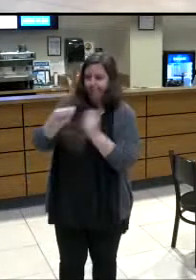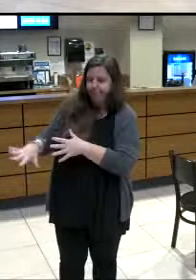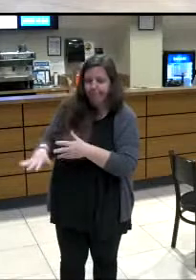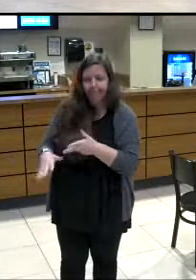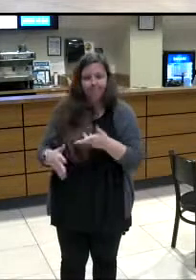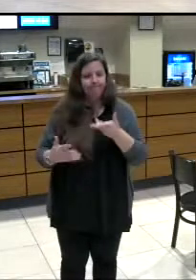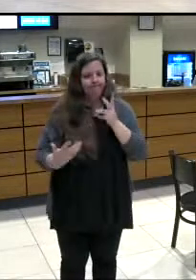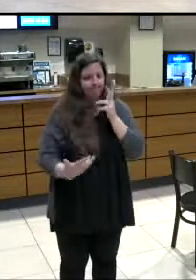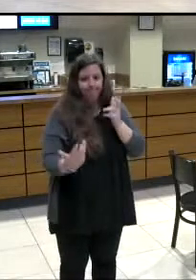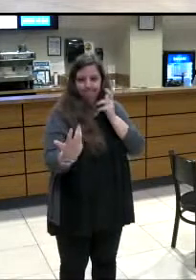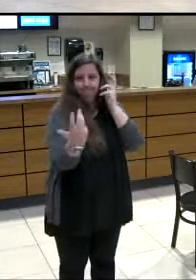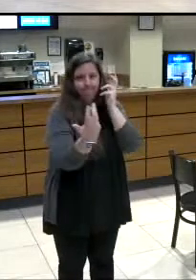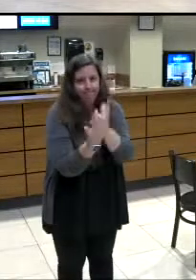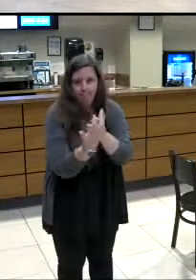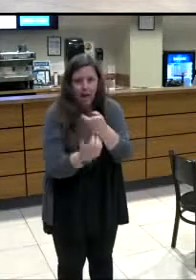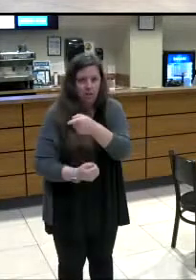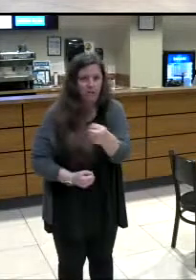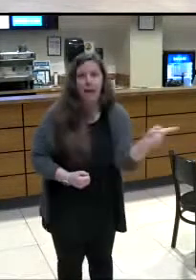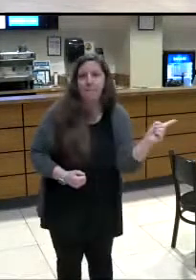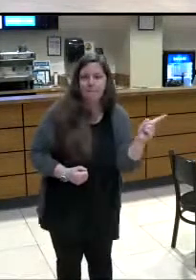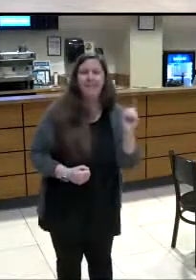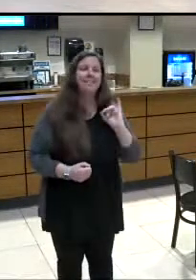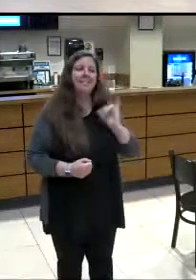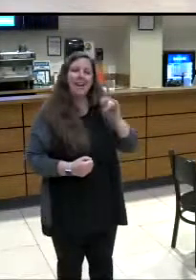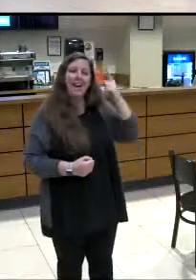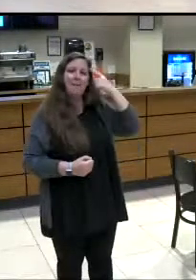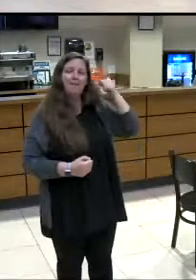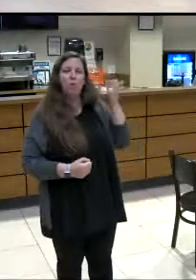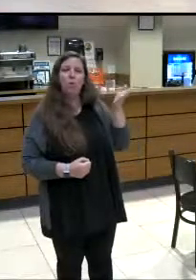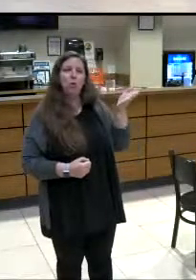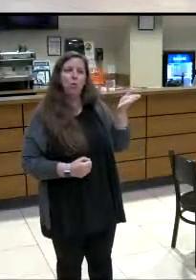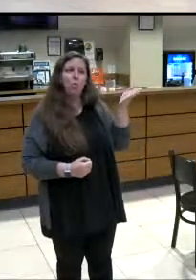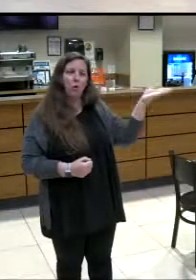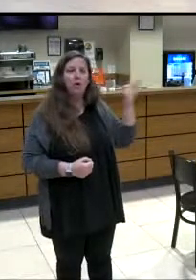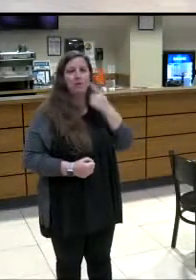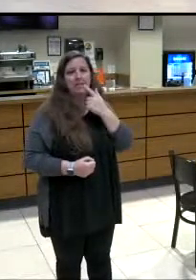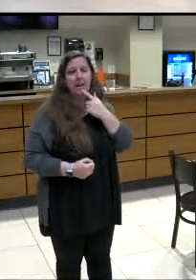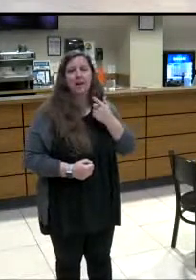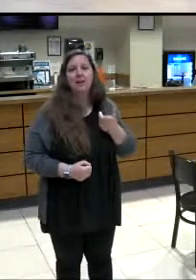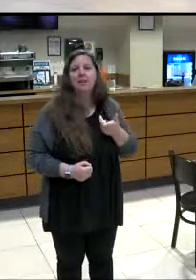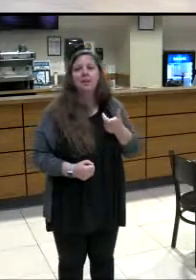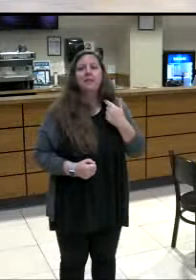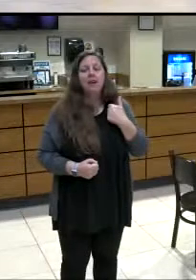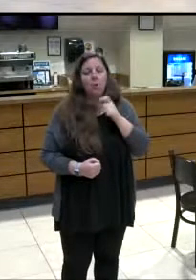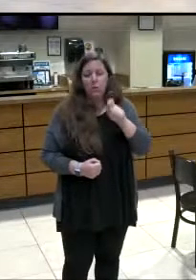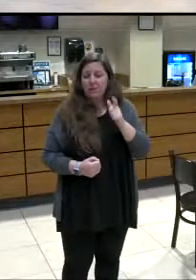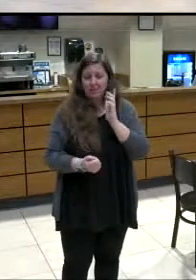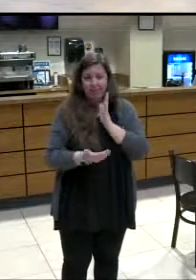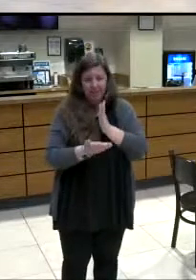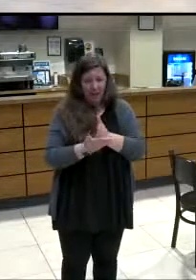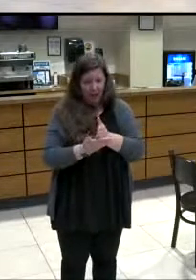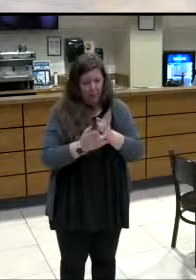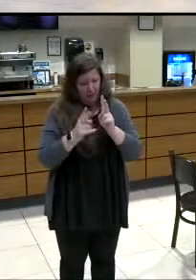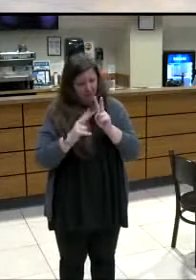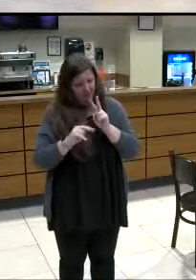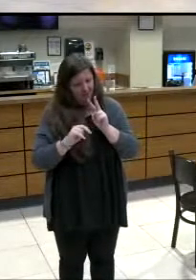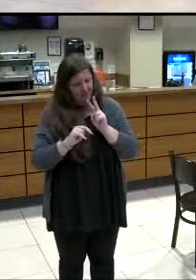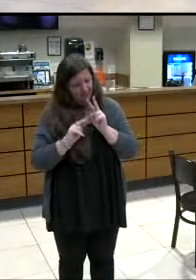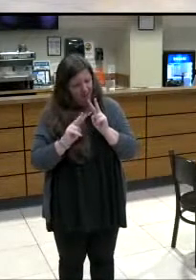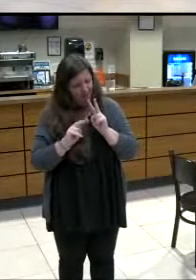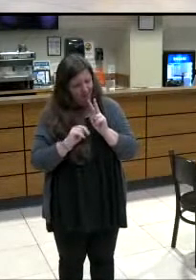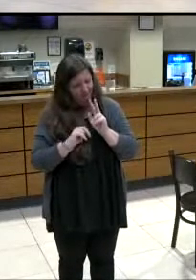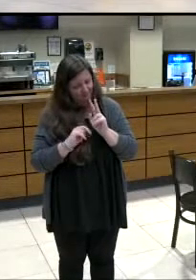real-time adjustments. And that would be the same thing I think is addressing what you're saying, that we have to stop and look and say, wait, this isn't getting